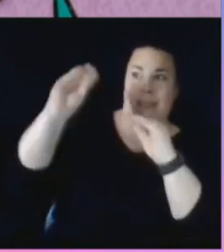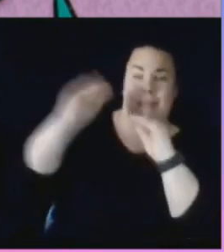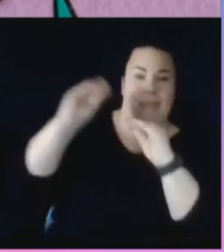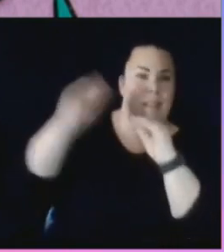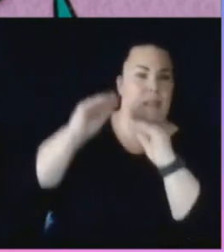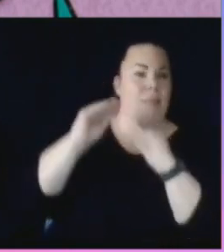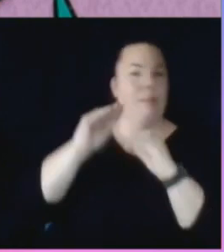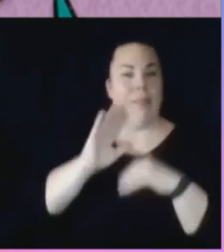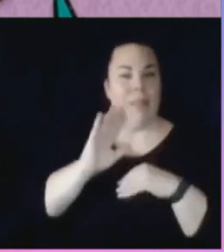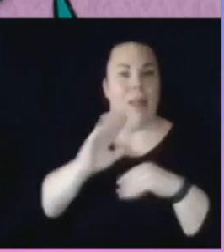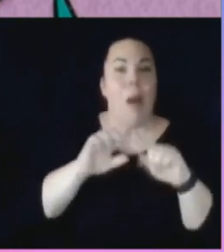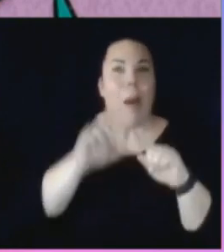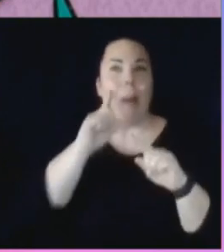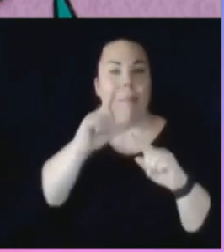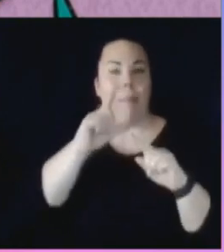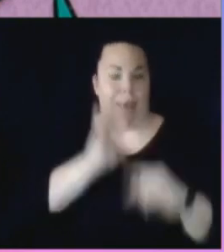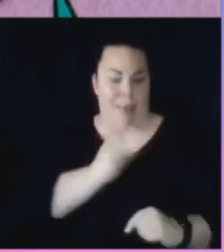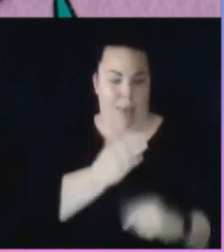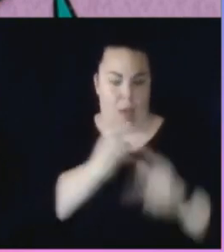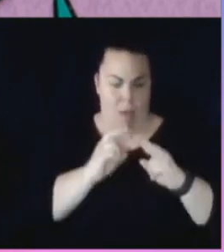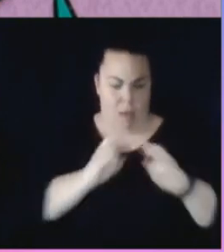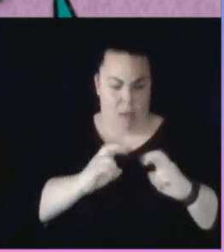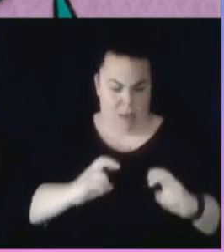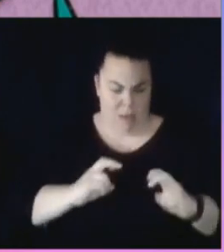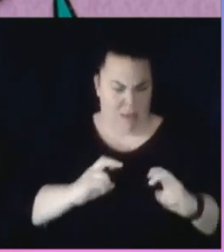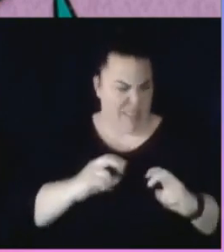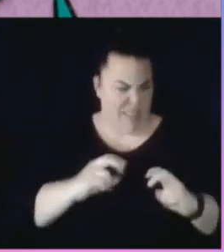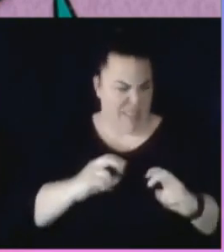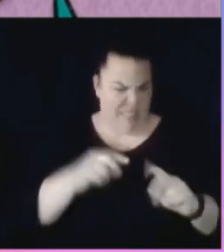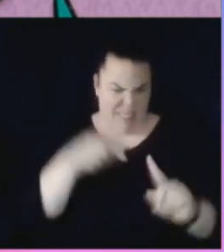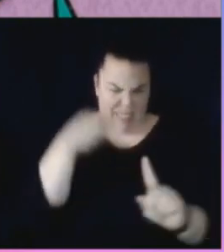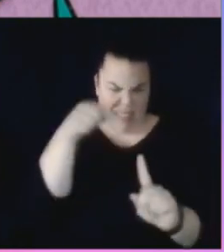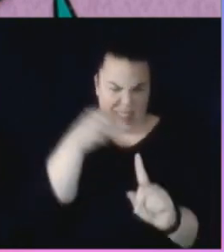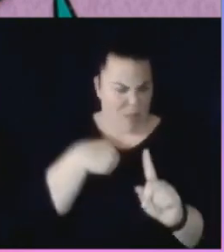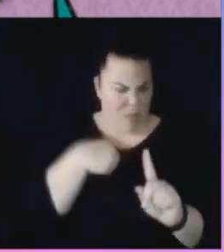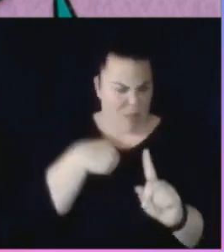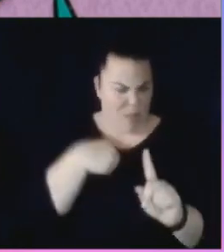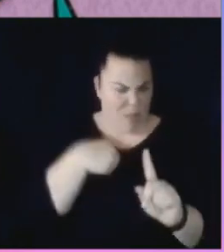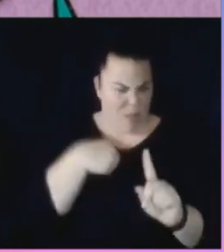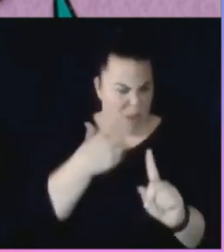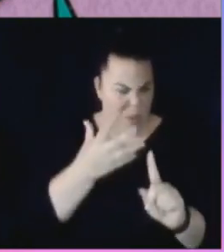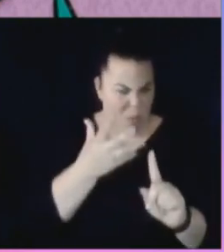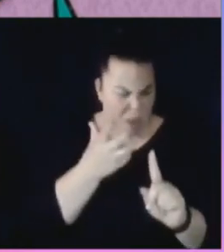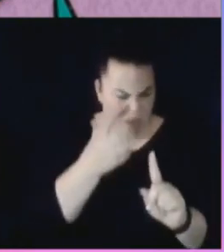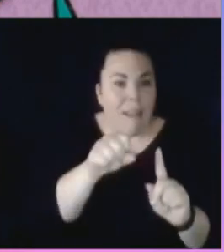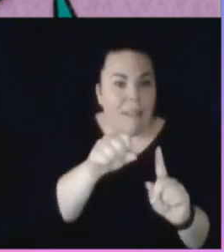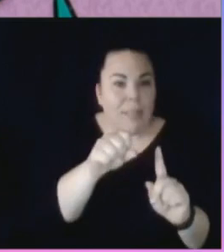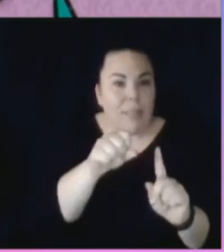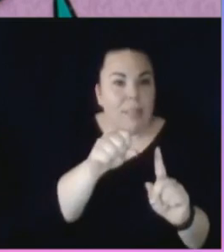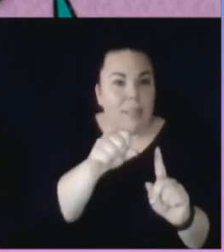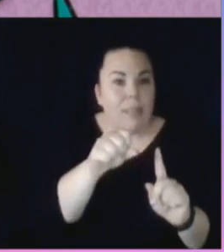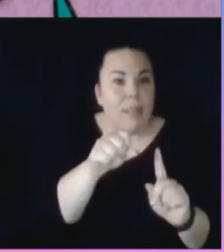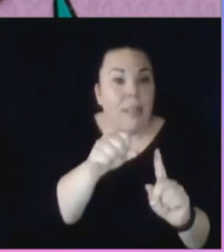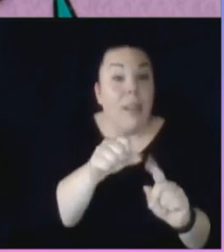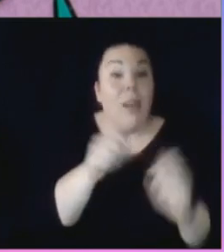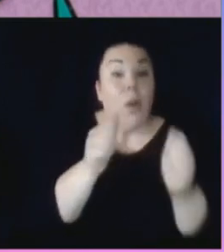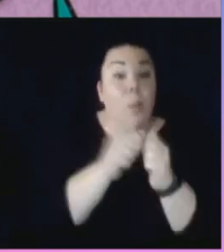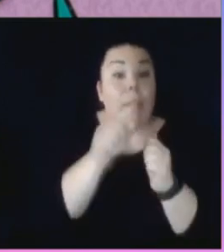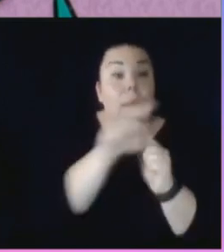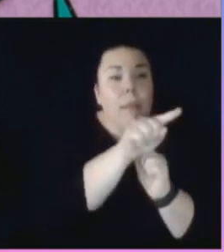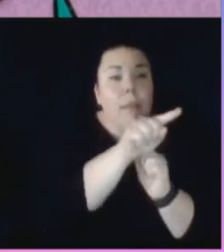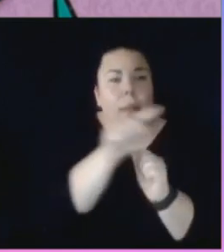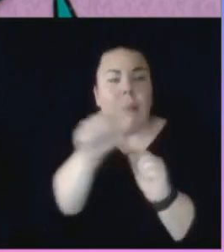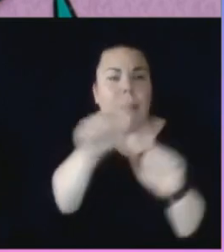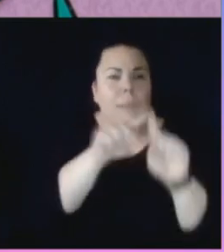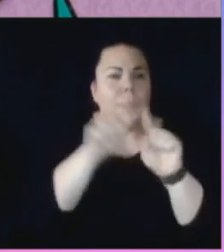this what I want? And I think what I love the most about the film and in each one of the narratives, you begin to see the risks that people went through